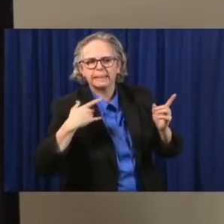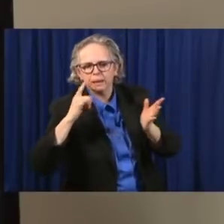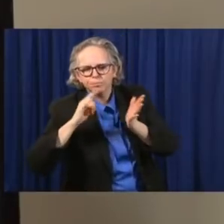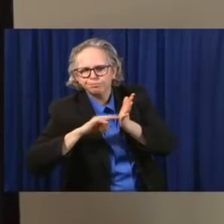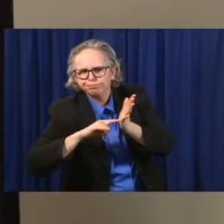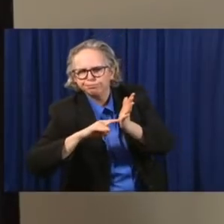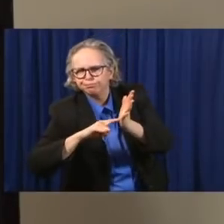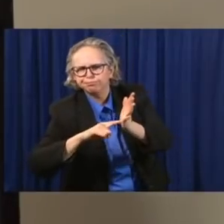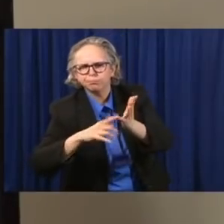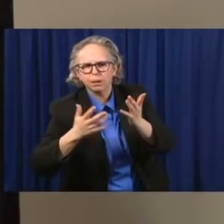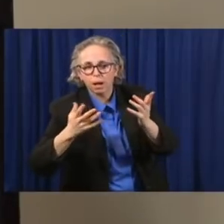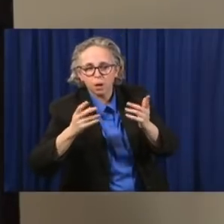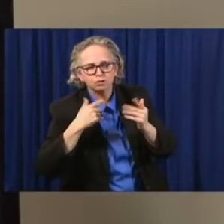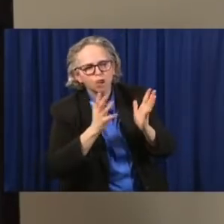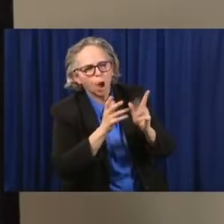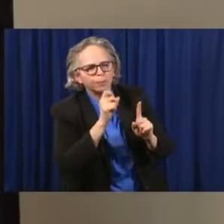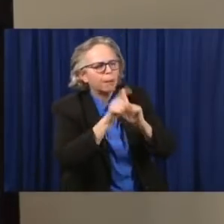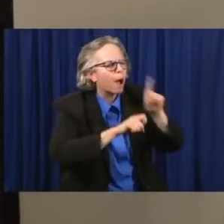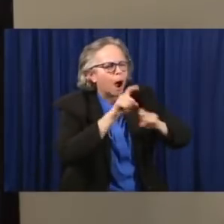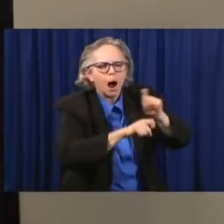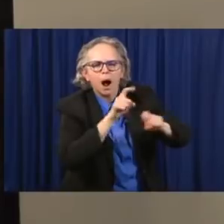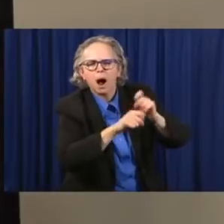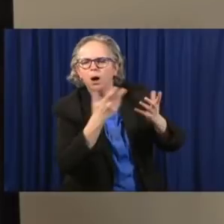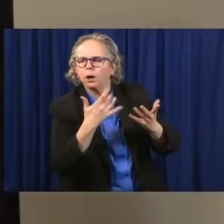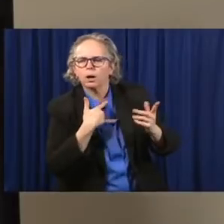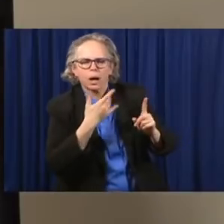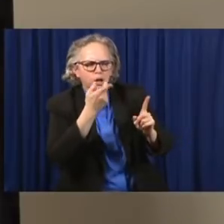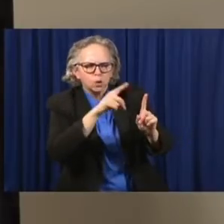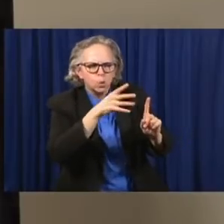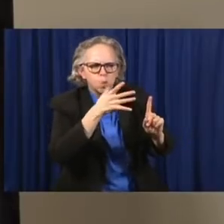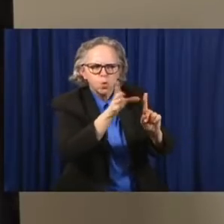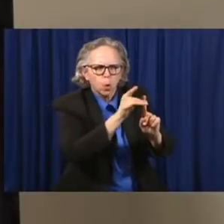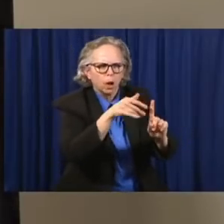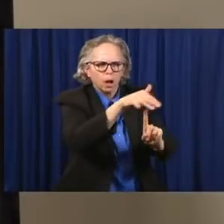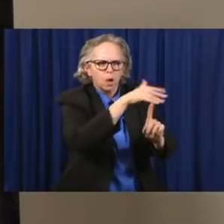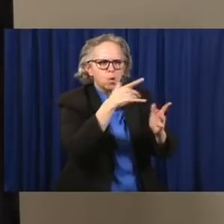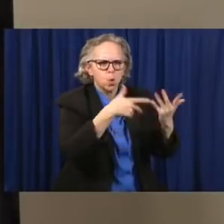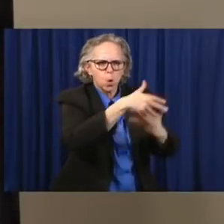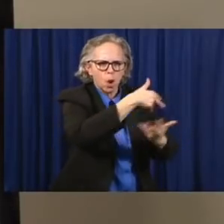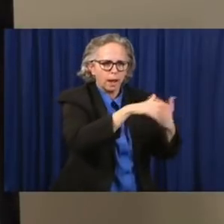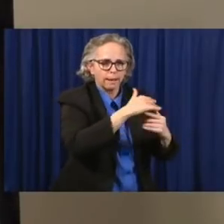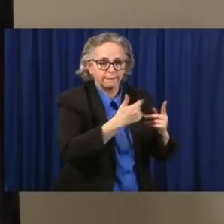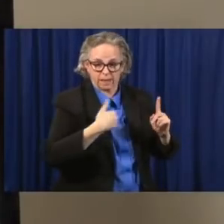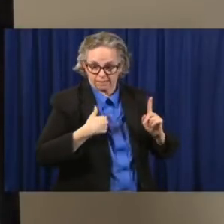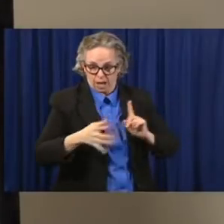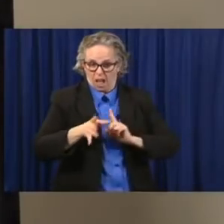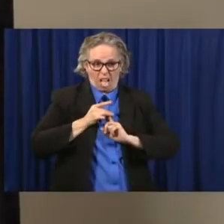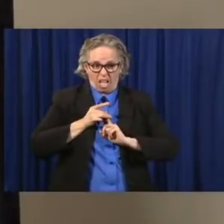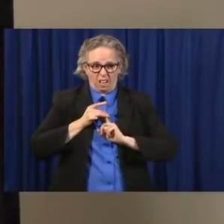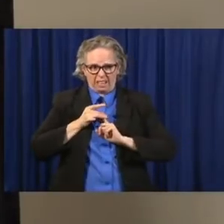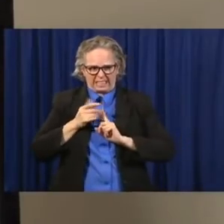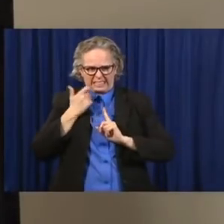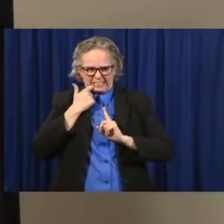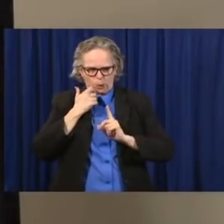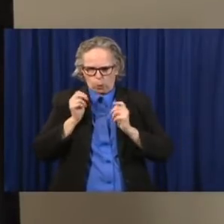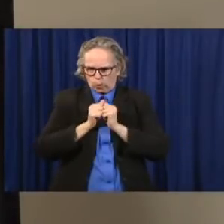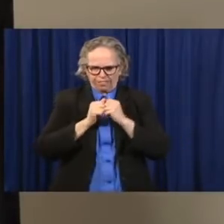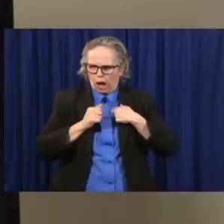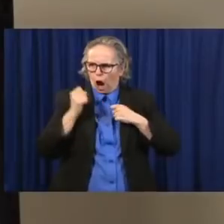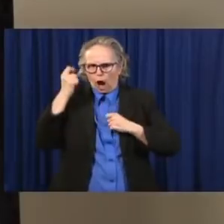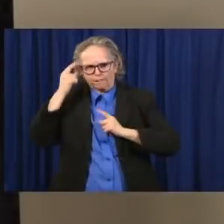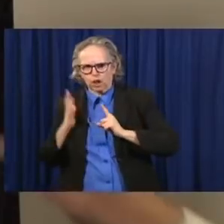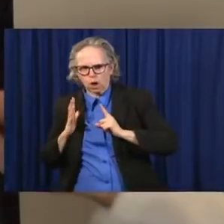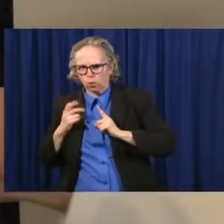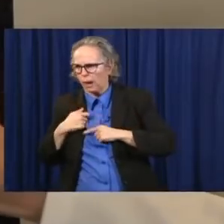in contact with. If I have it, but I just saw the governor would be the first to know that he had been in contact with someone who has